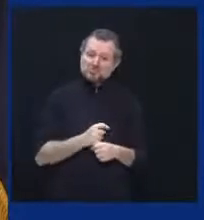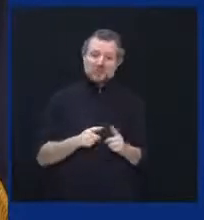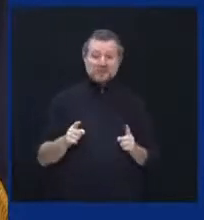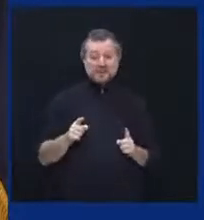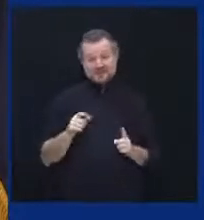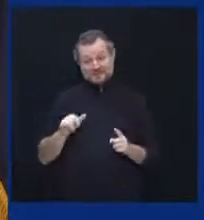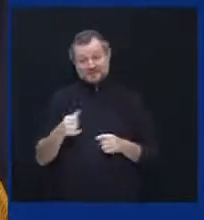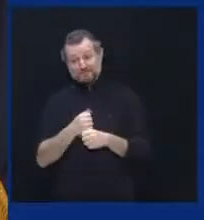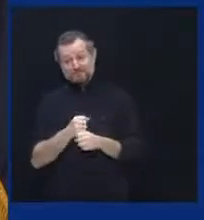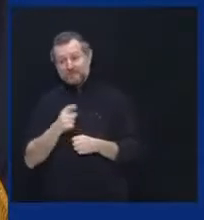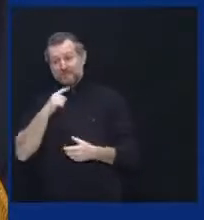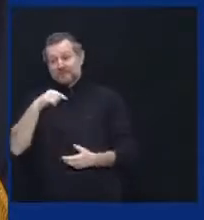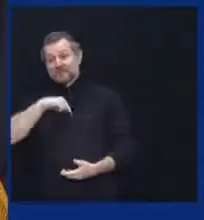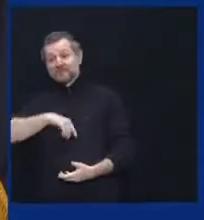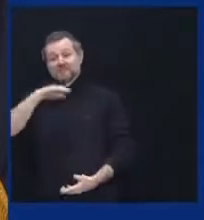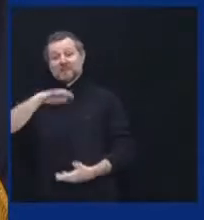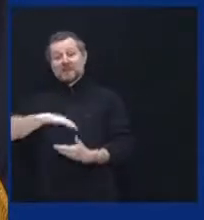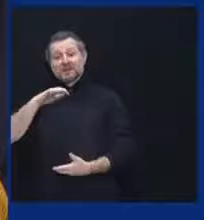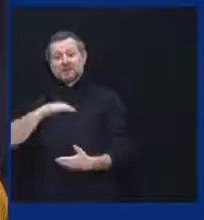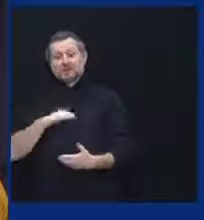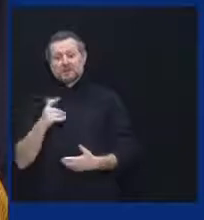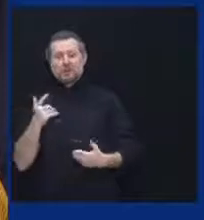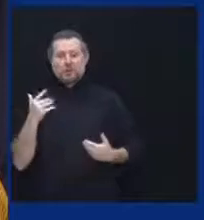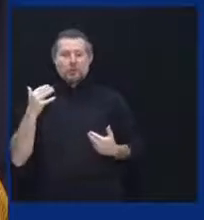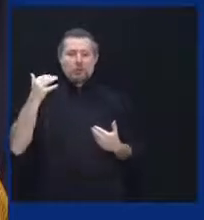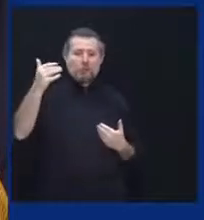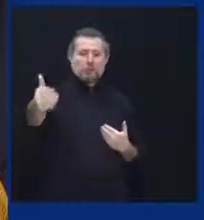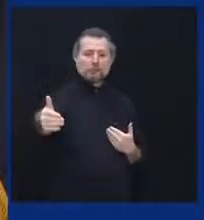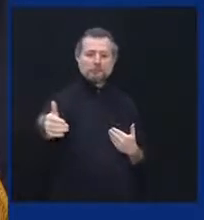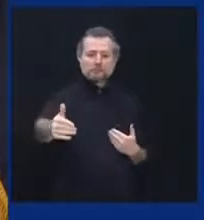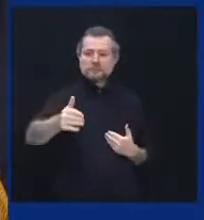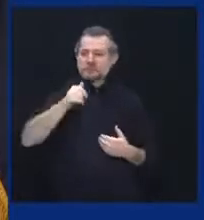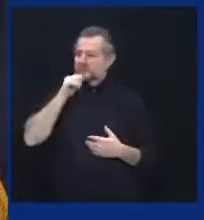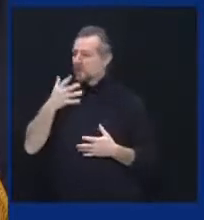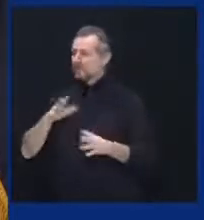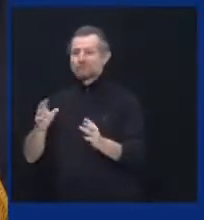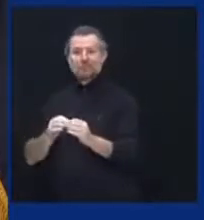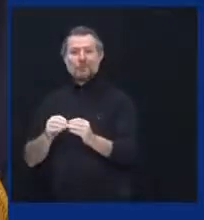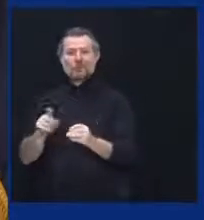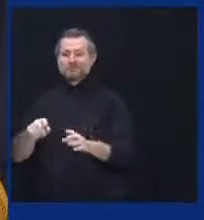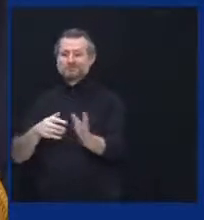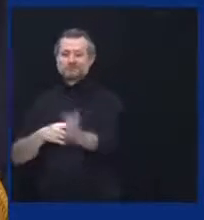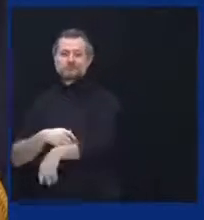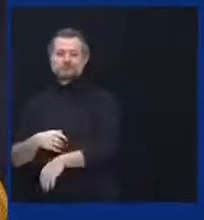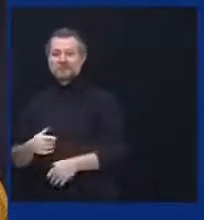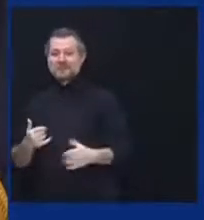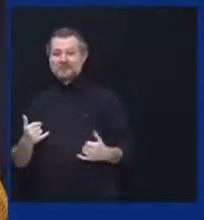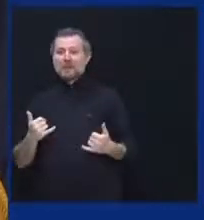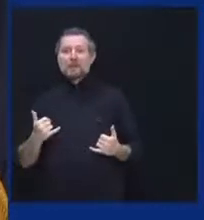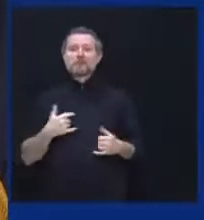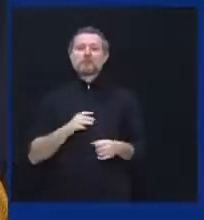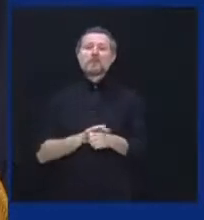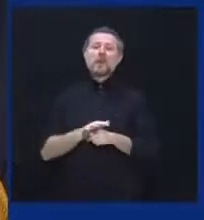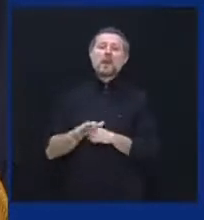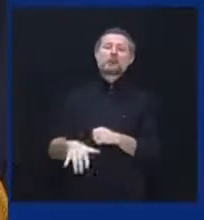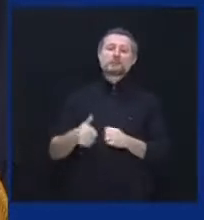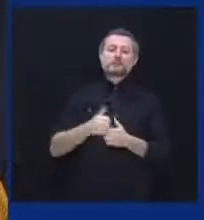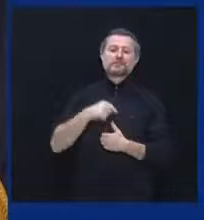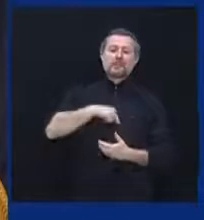them at a time after we needed them. We now have an abundance of ventilators.